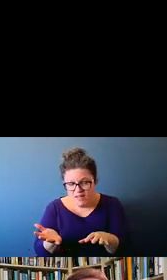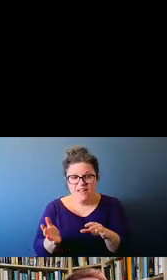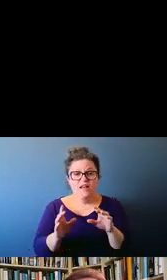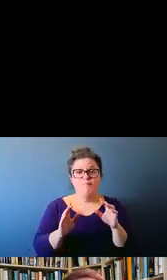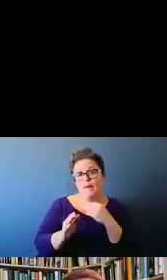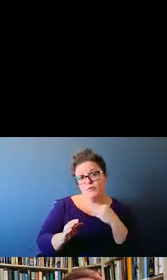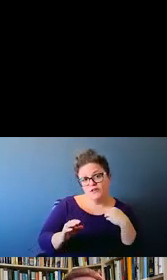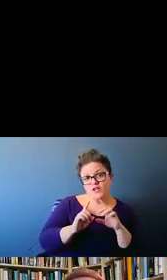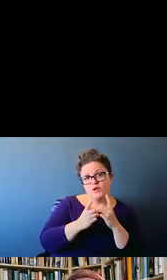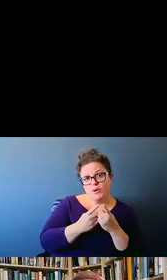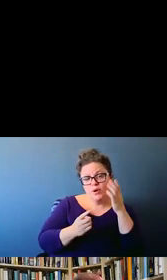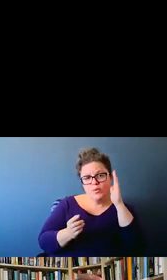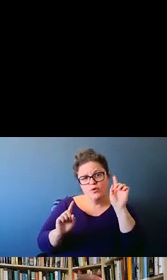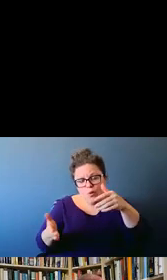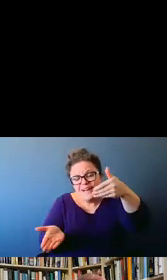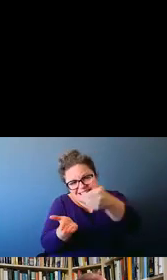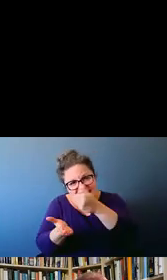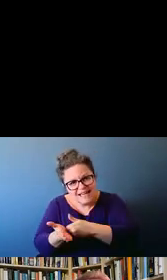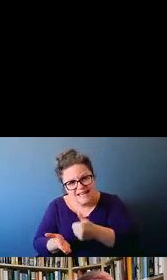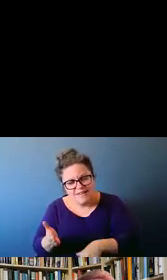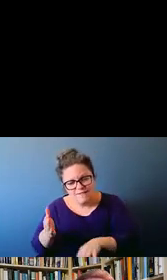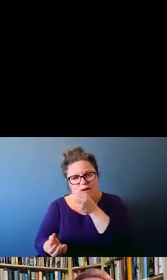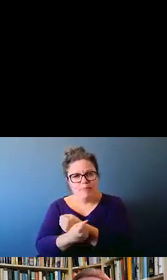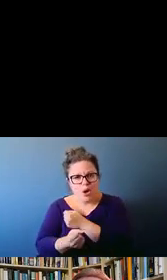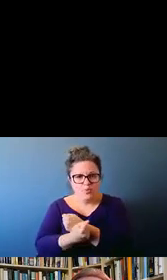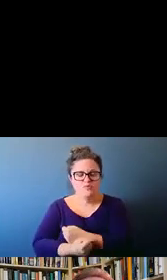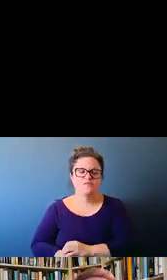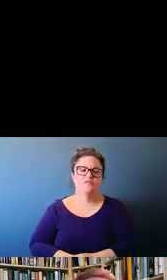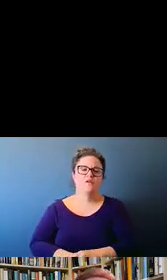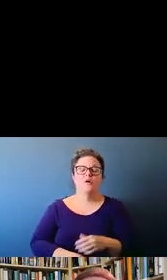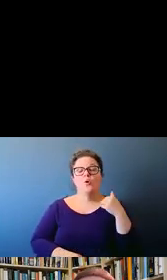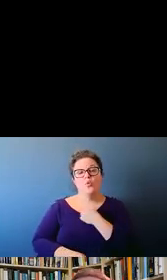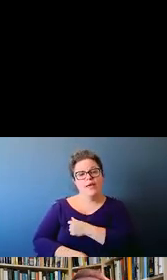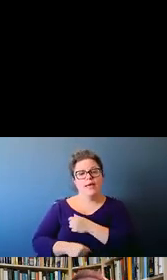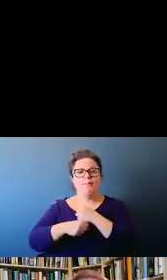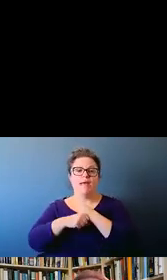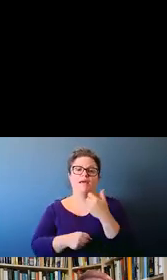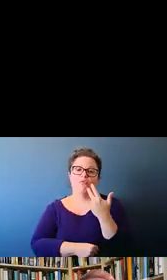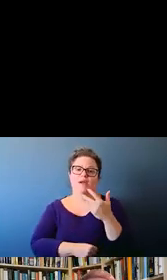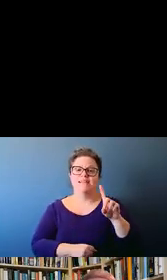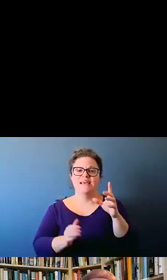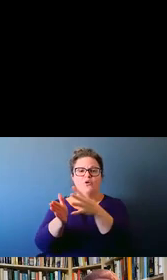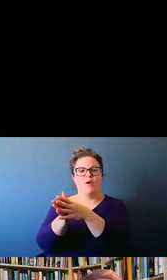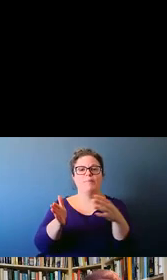on archaeological projects. We even print 3D replicas of some of these